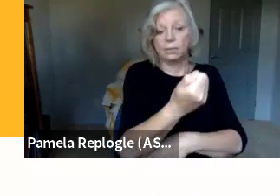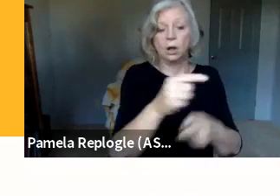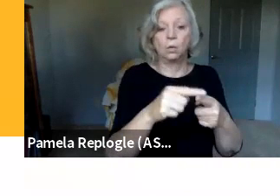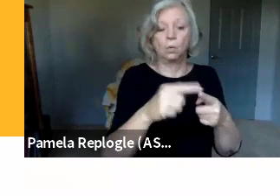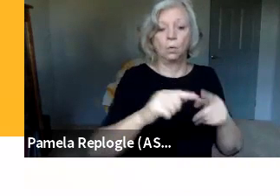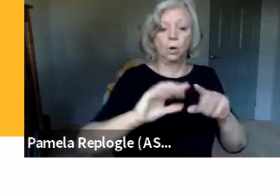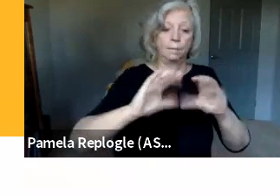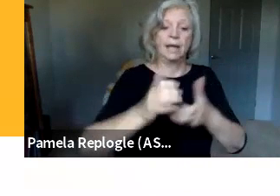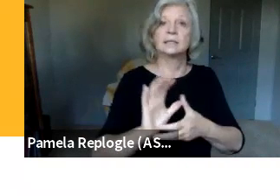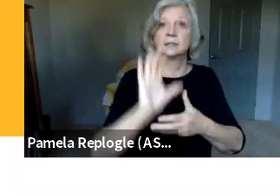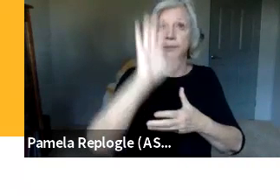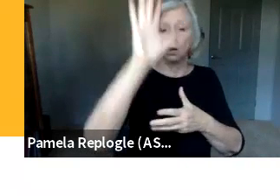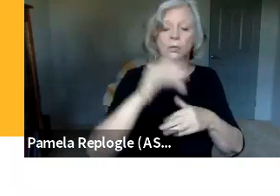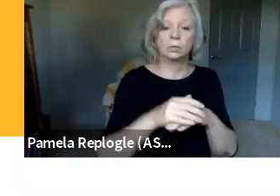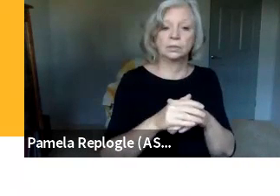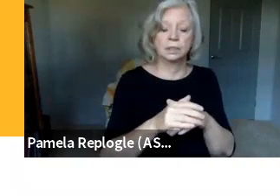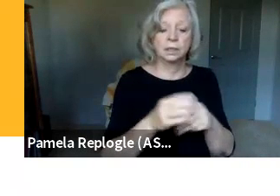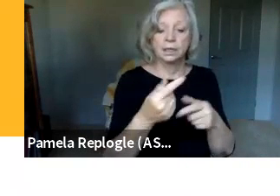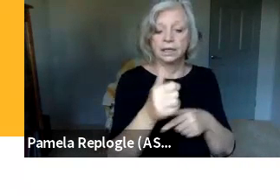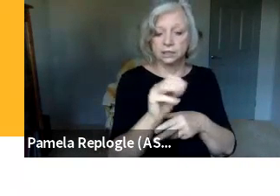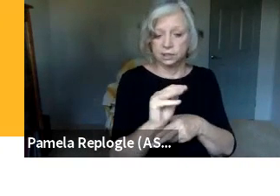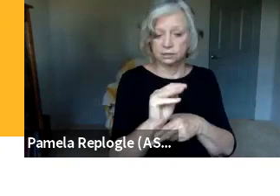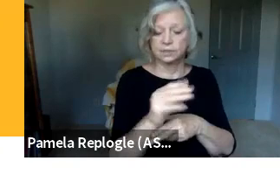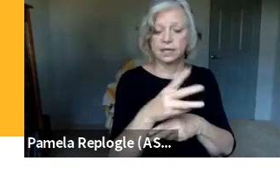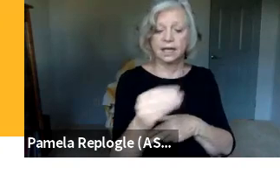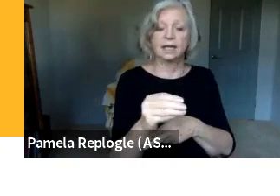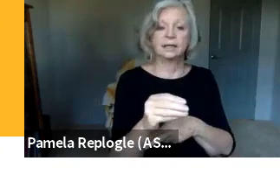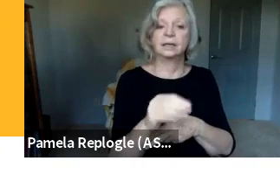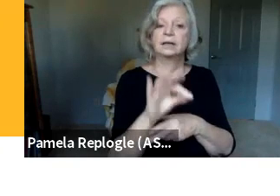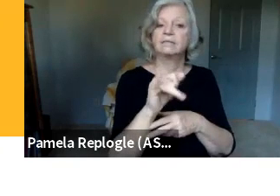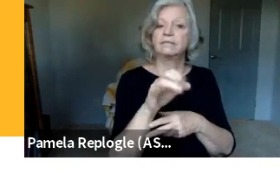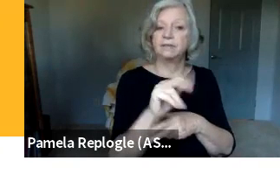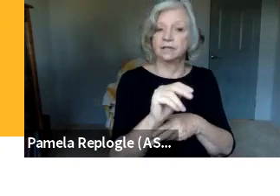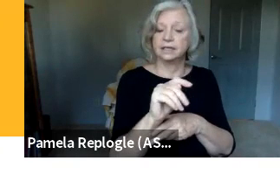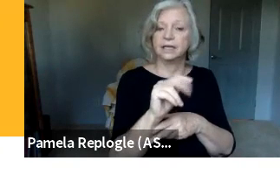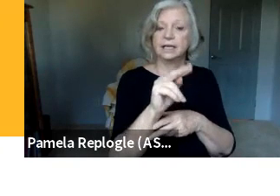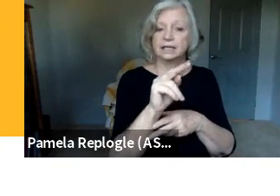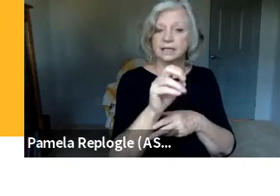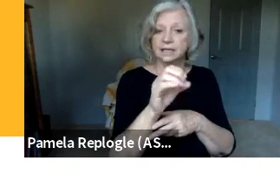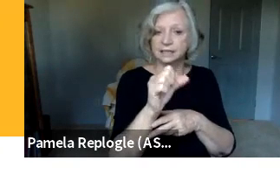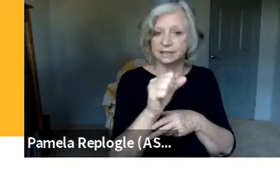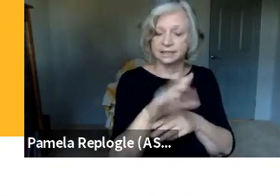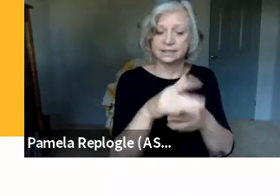courts, at gyms and fitness centers, residential developments,